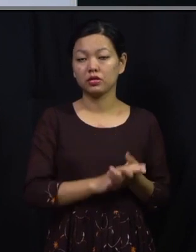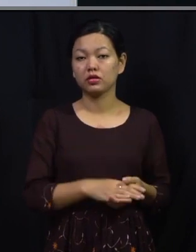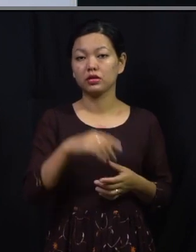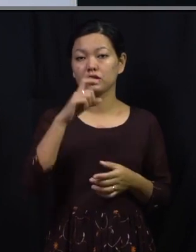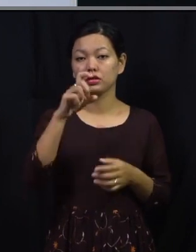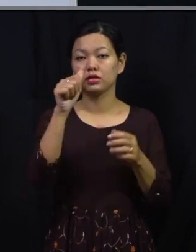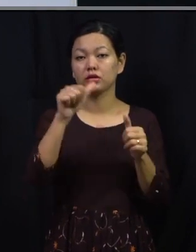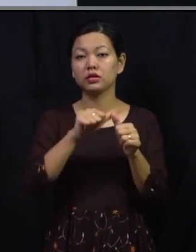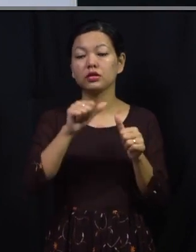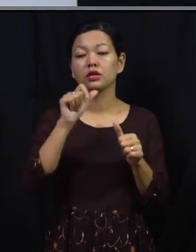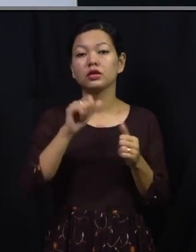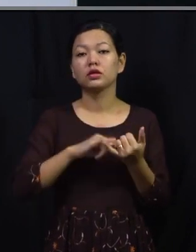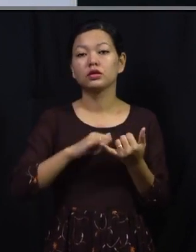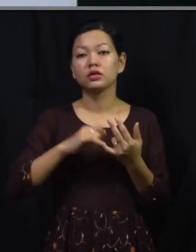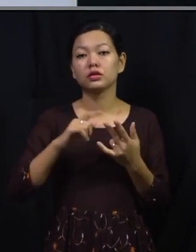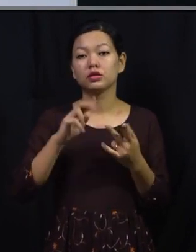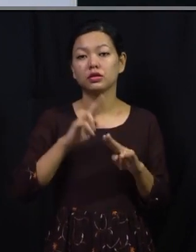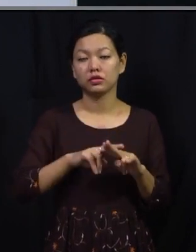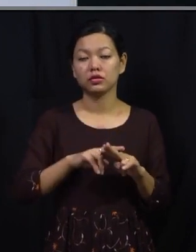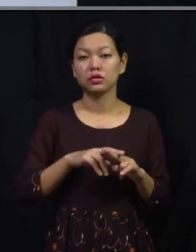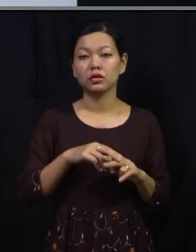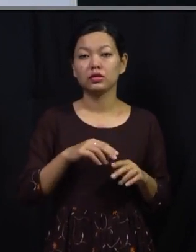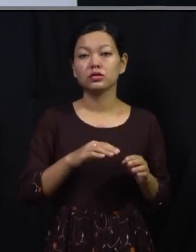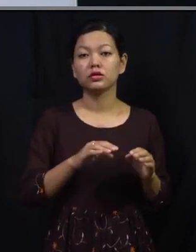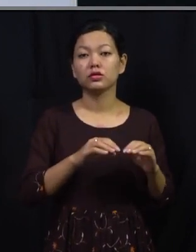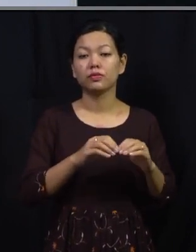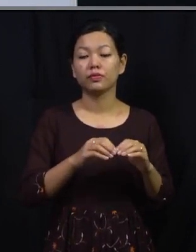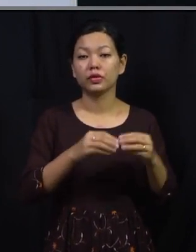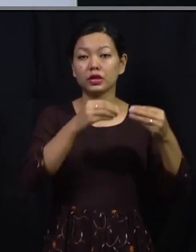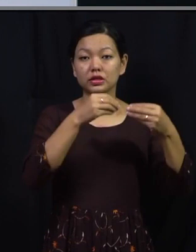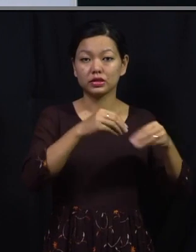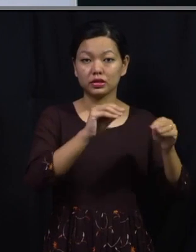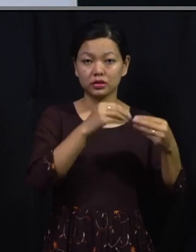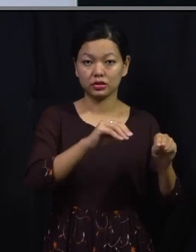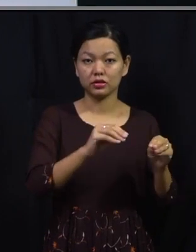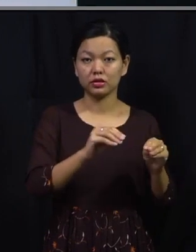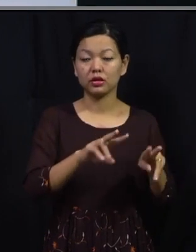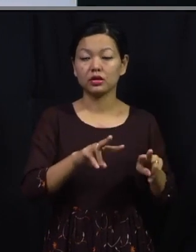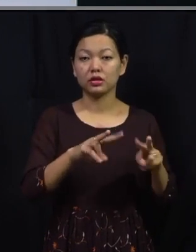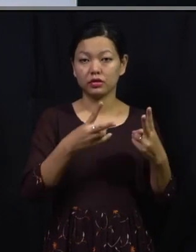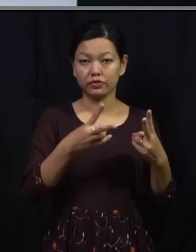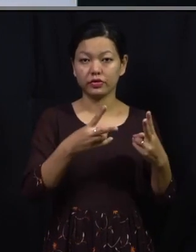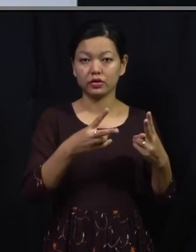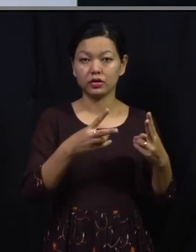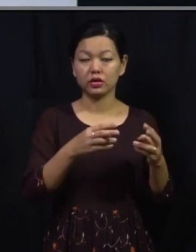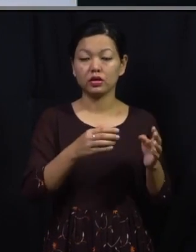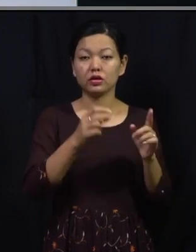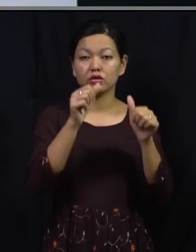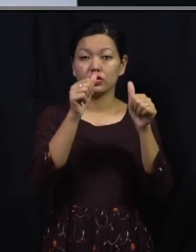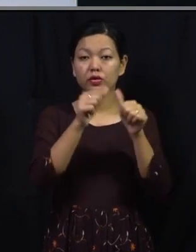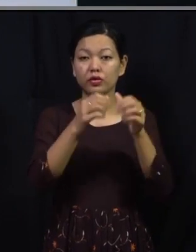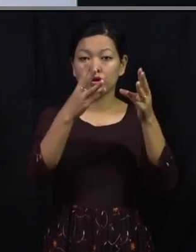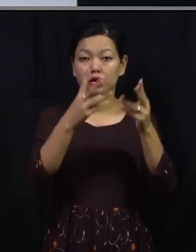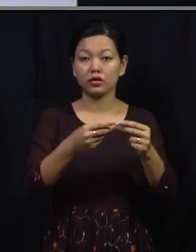classify those accounts. Okay, you classify those transactions. Suppose sales is made, then you put it into sales account and you prepare